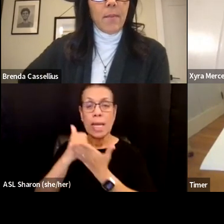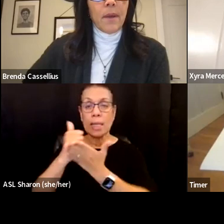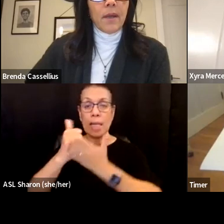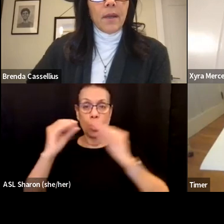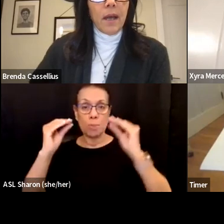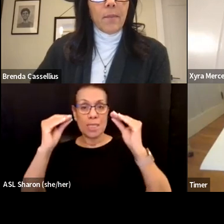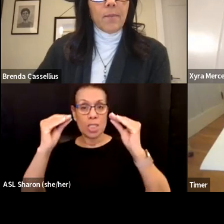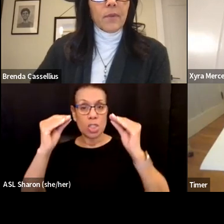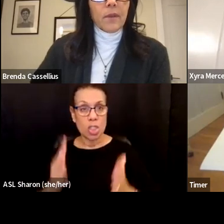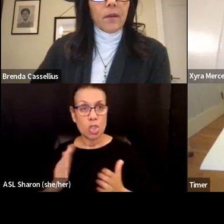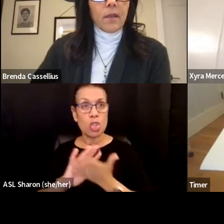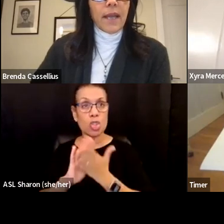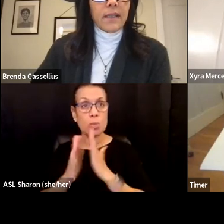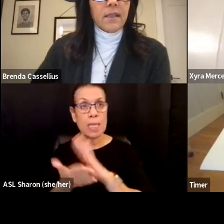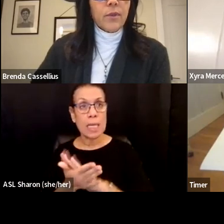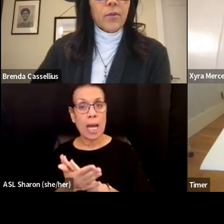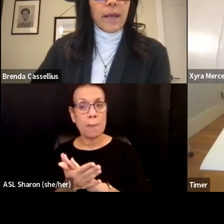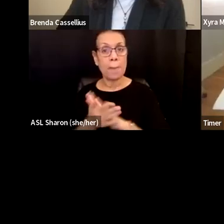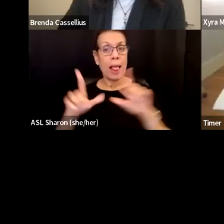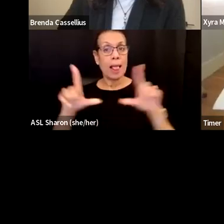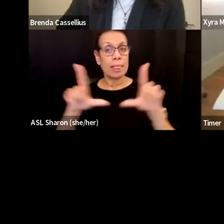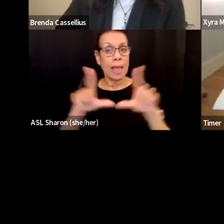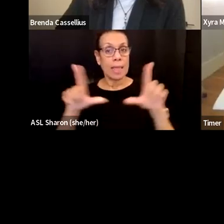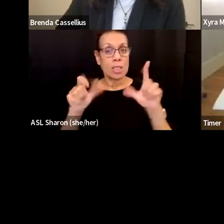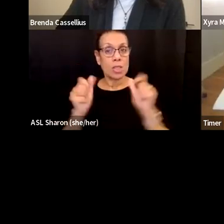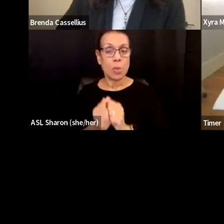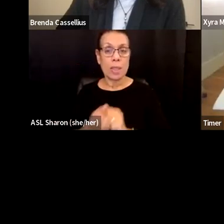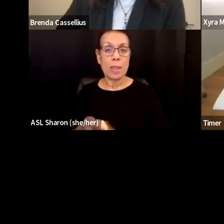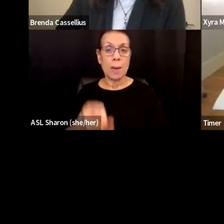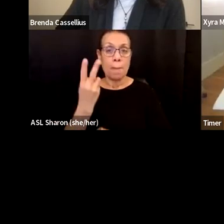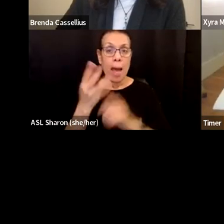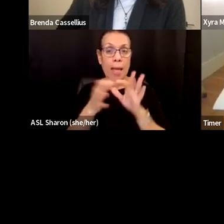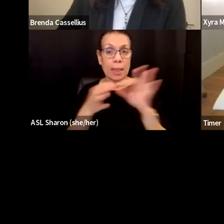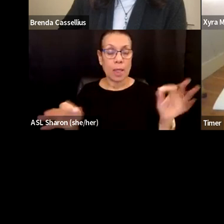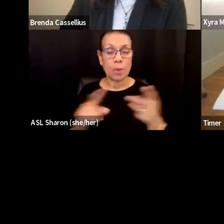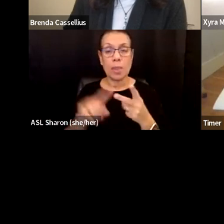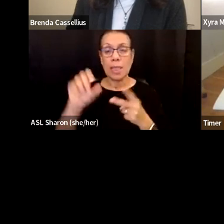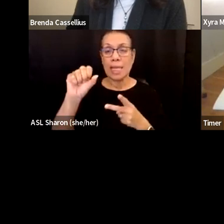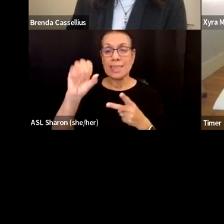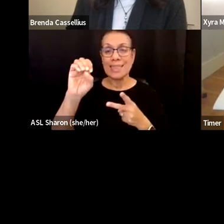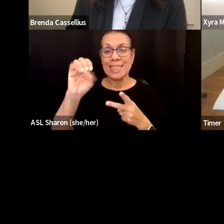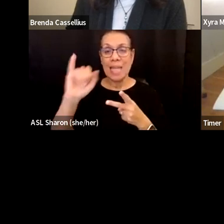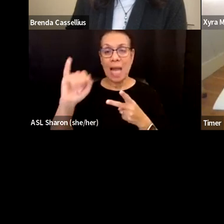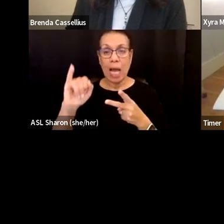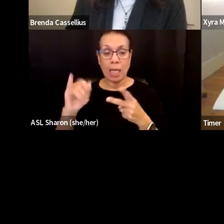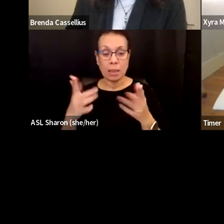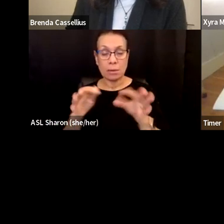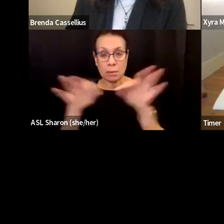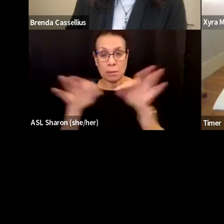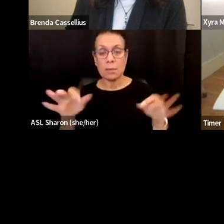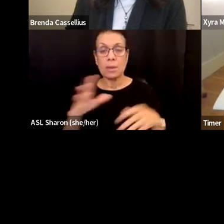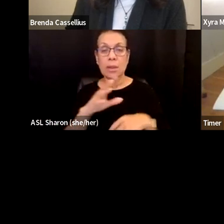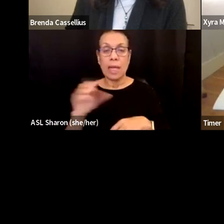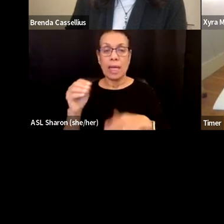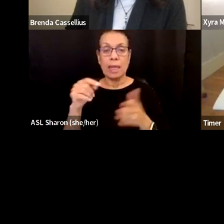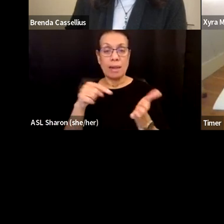become licensed with their bilingual endorsement their sei endorsement and this is a